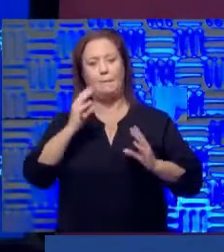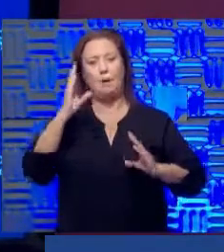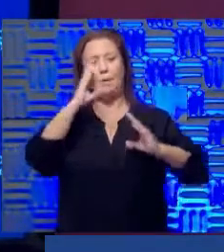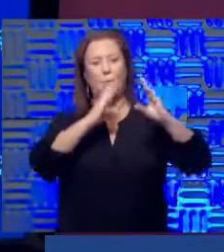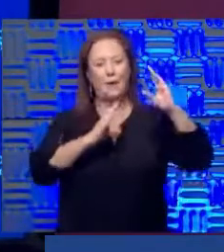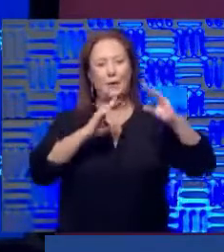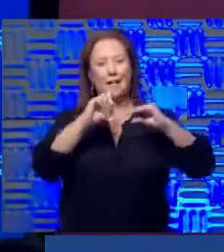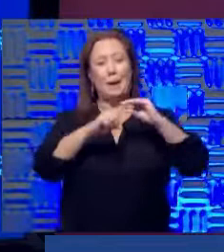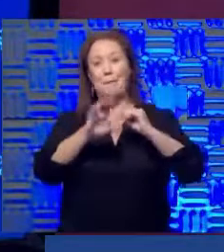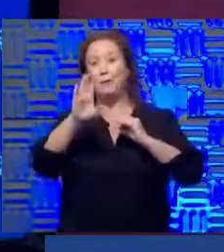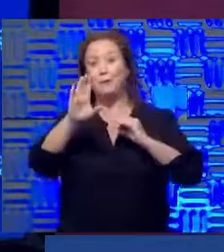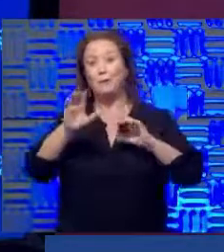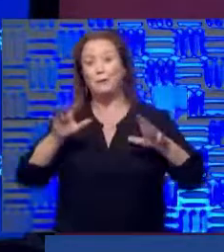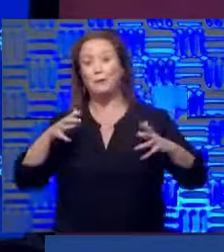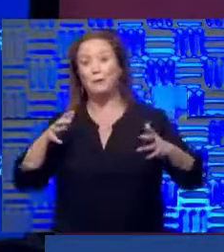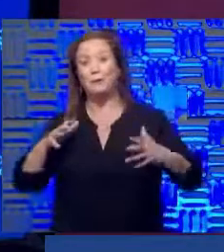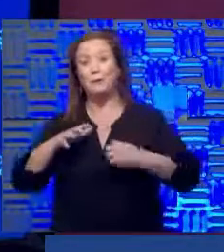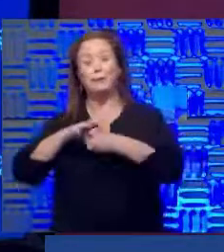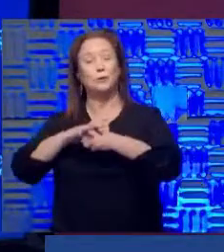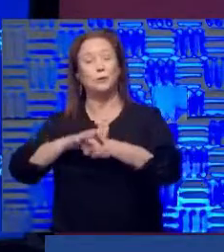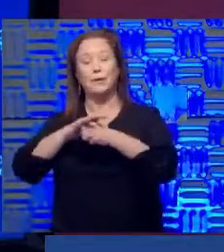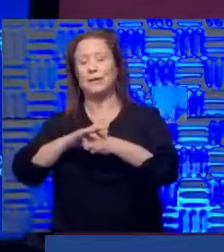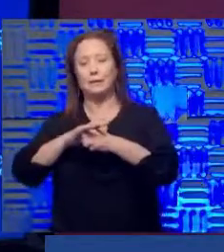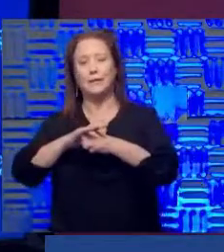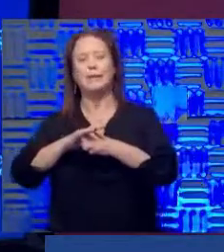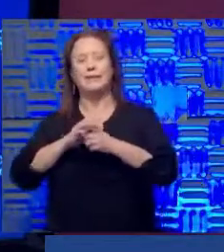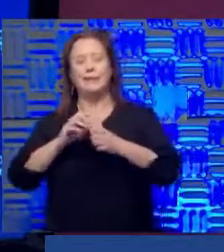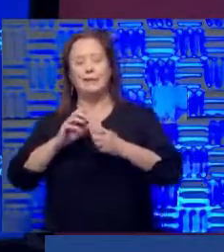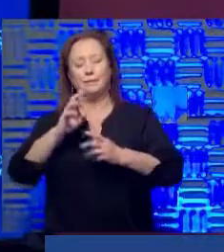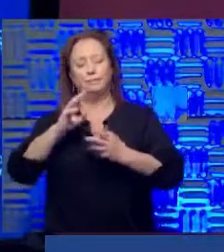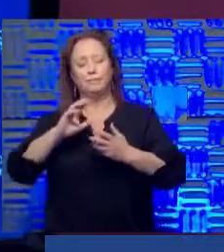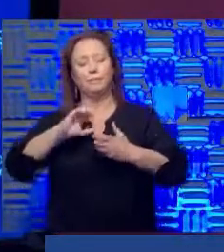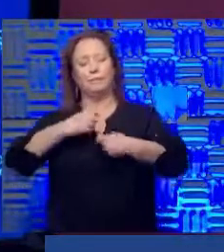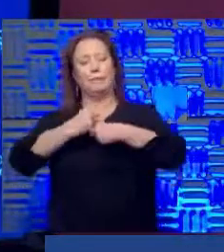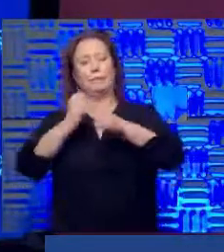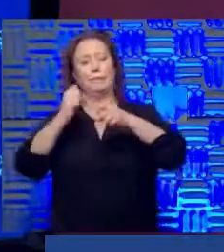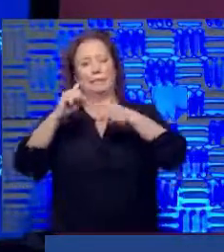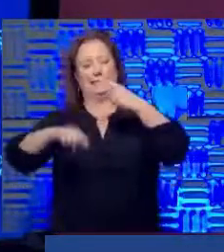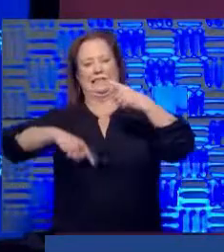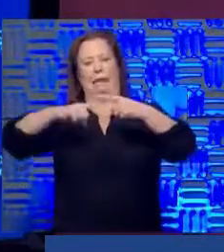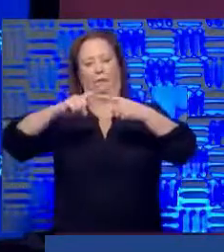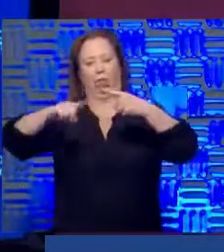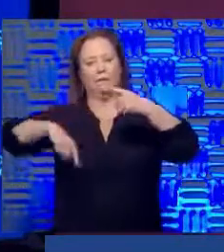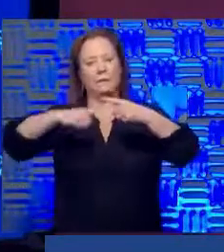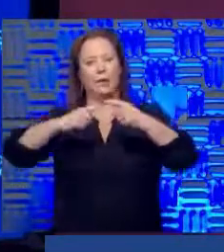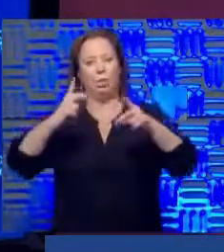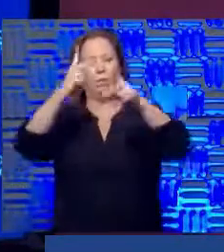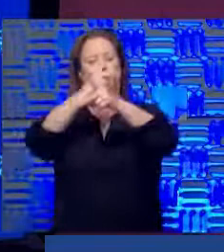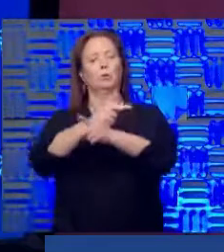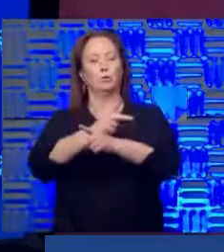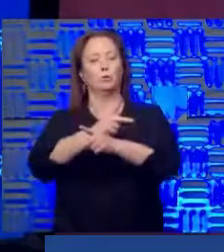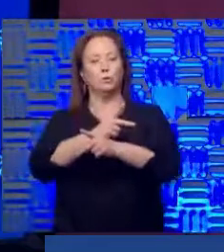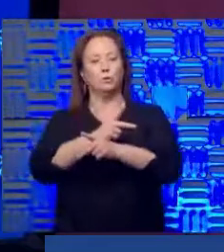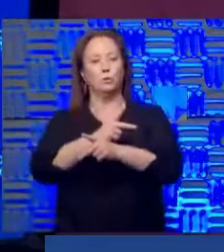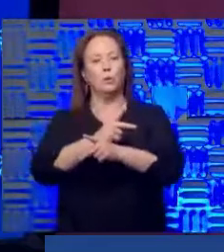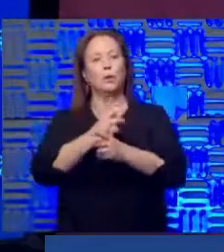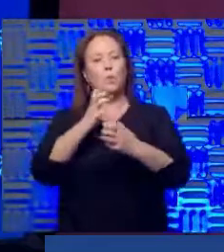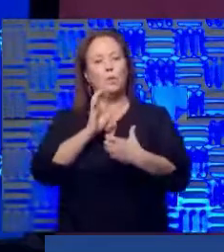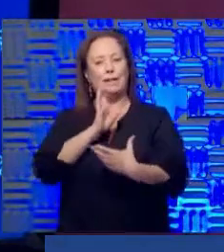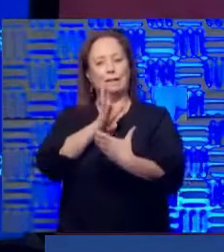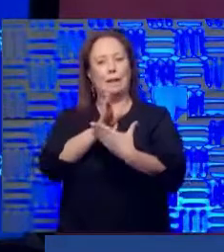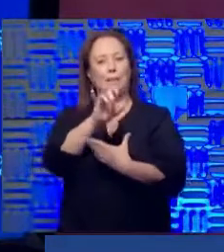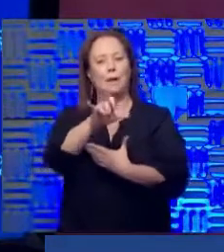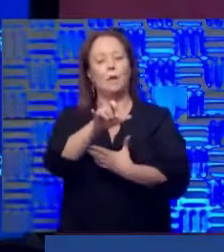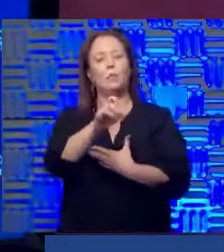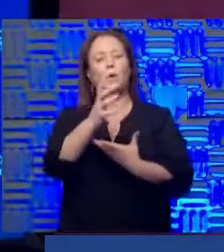worrying creates this cycle, and the worrying about not sleeping creates this vicious cycle. And so we want to interrupt that. We want to know